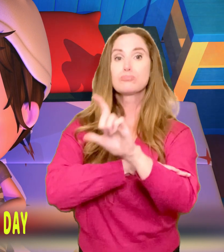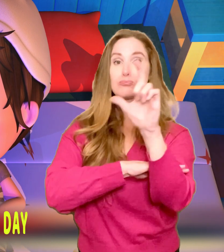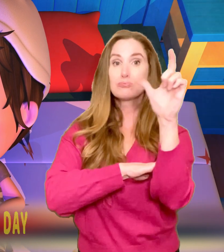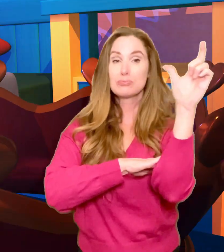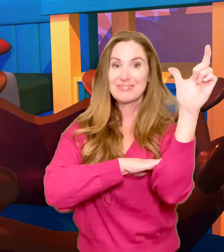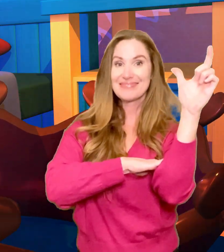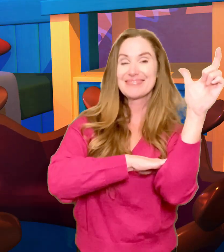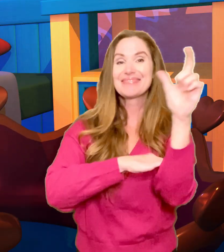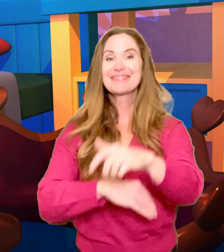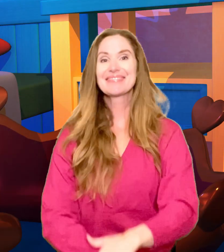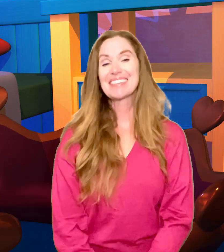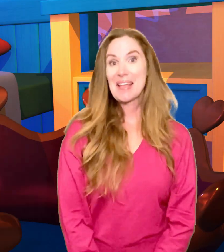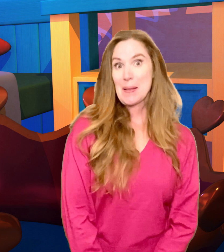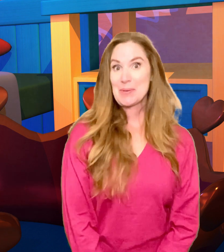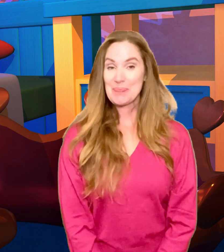next day.